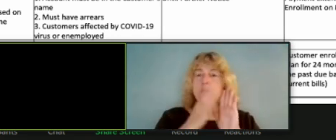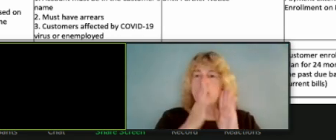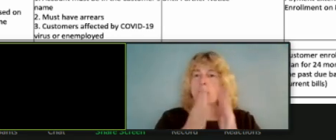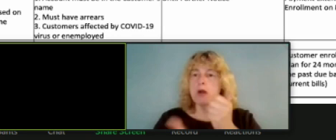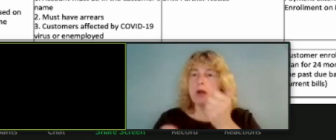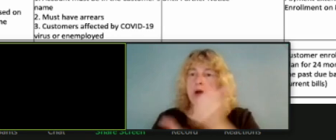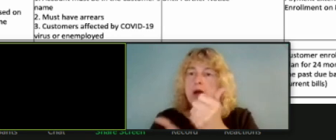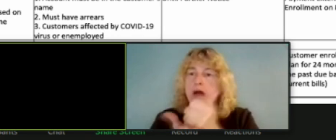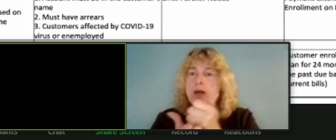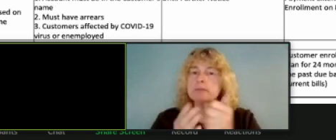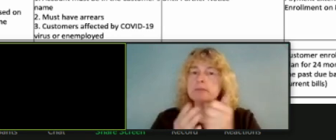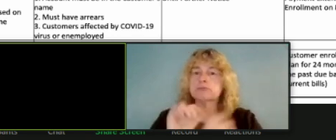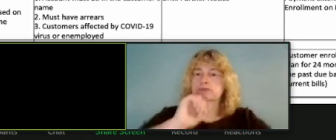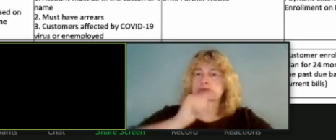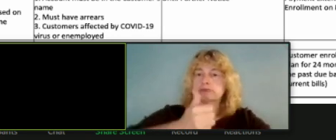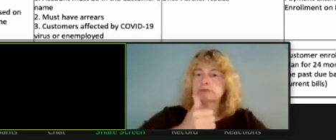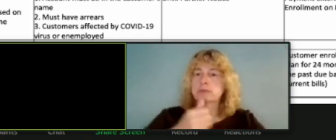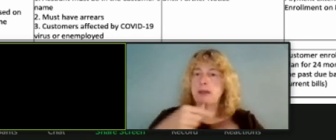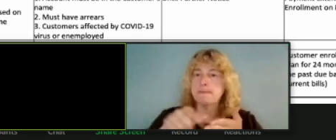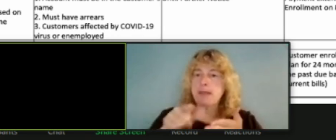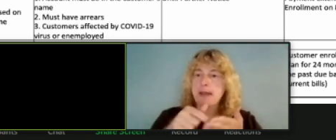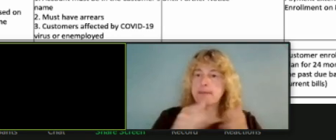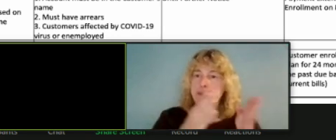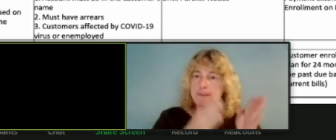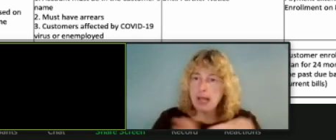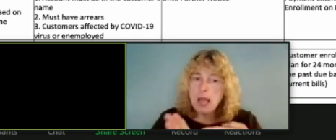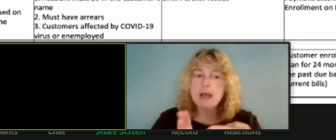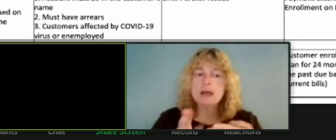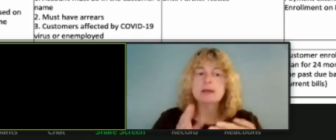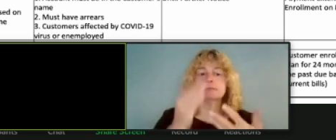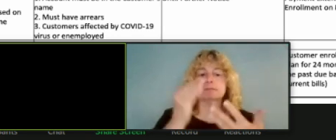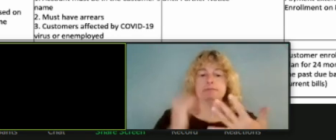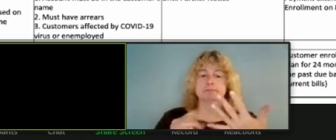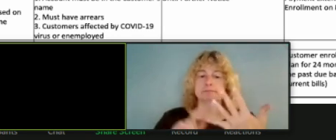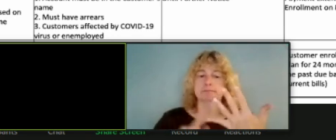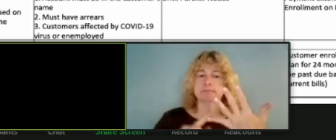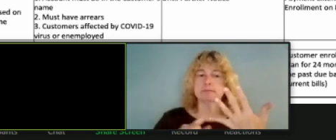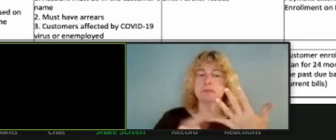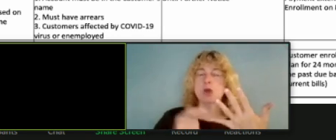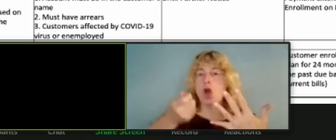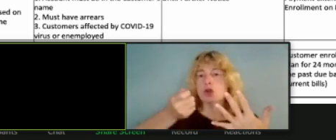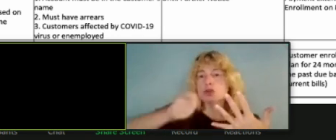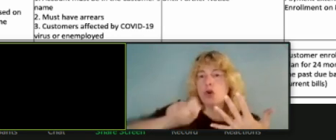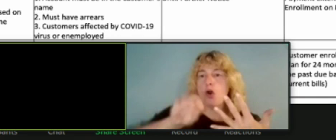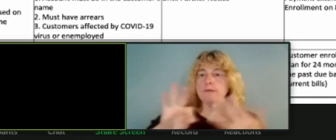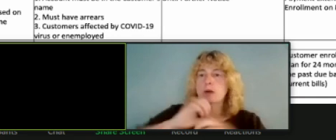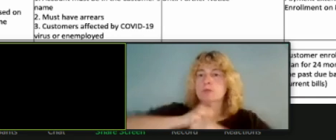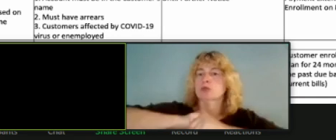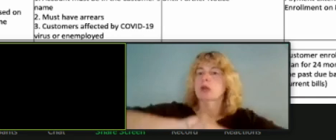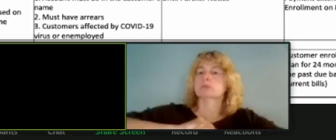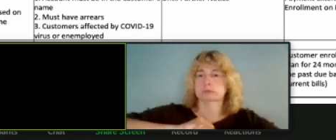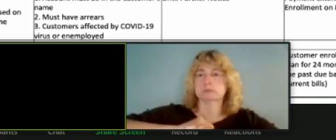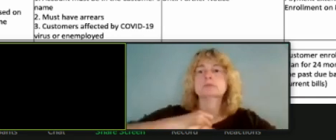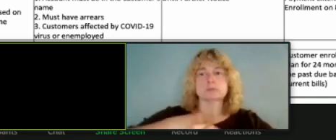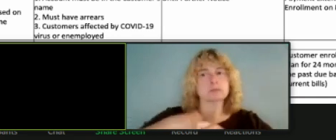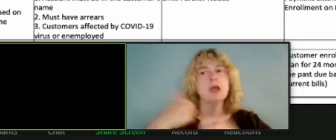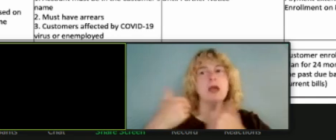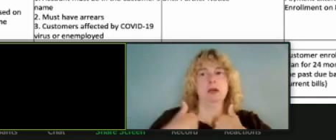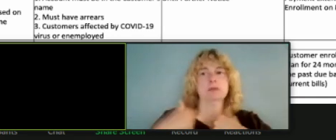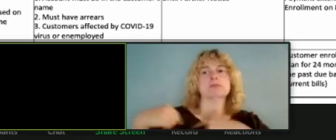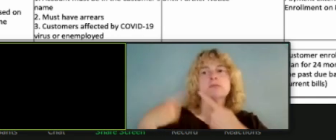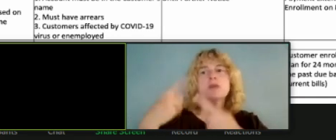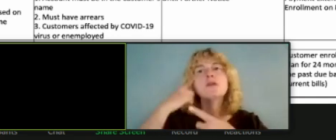And then our other payment plan is shut off protection, and it's been in place for several years. We put customers on there for our seniors and our low